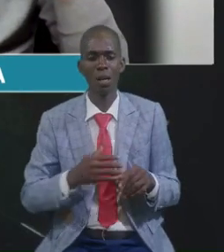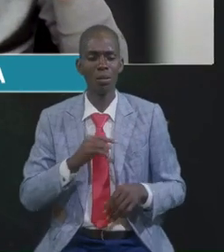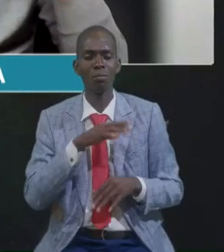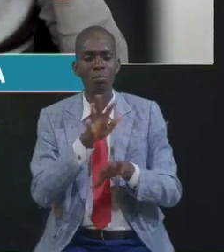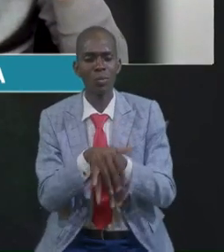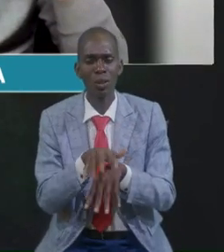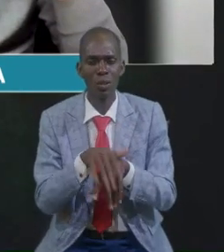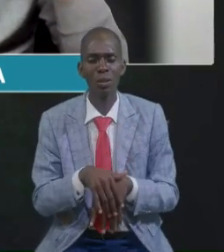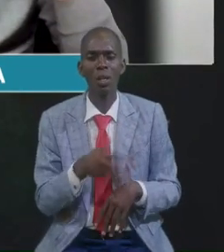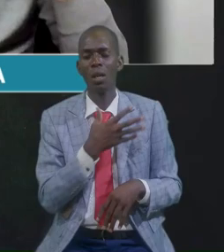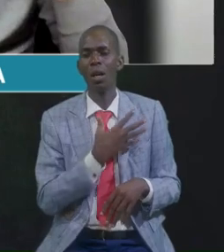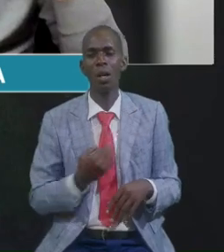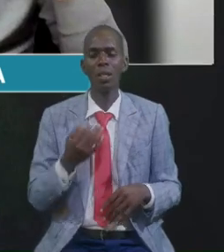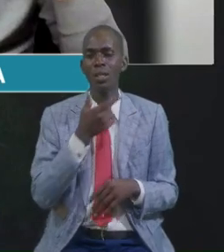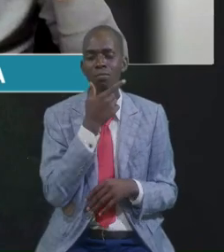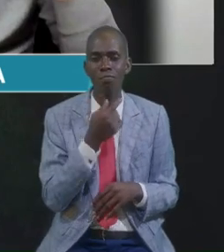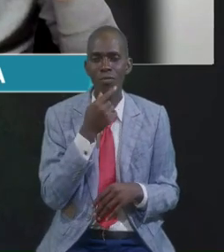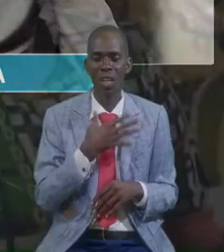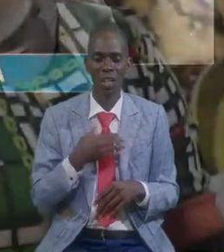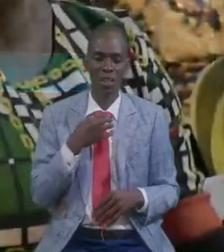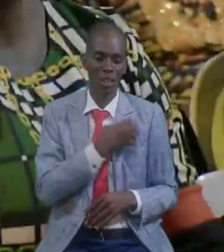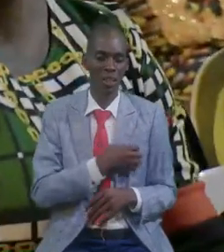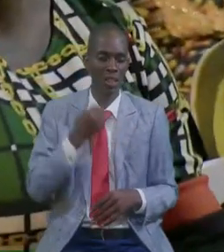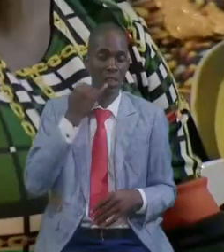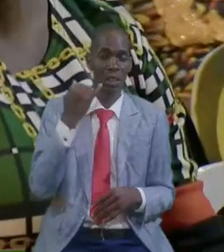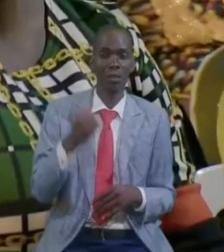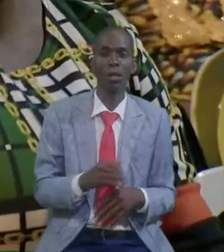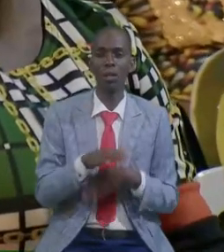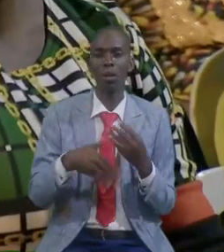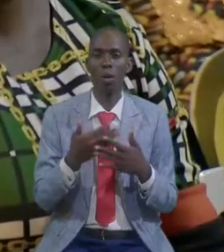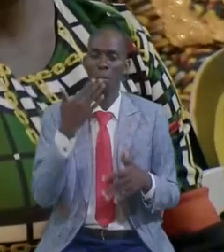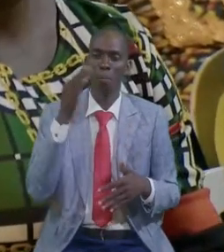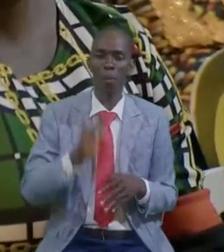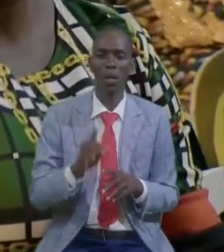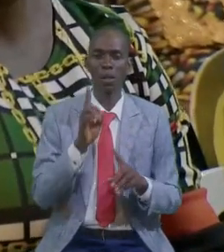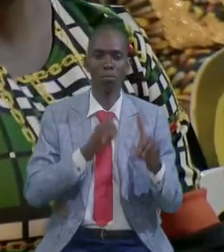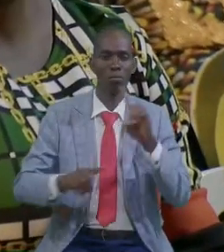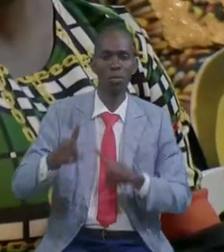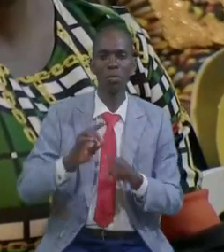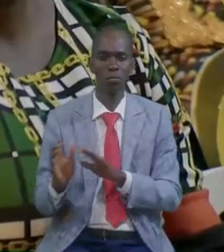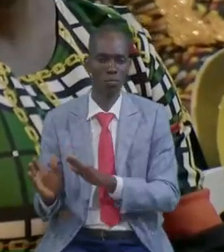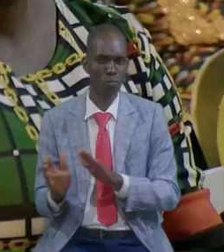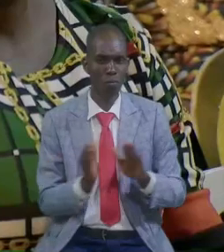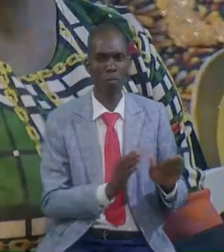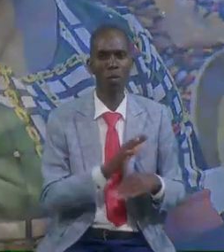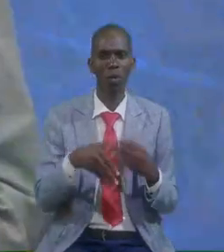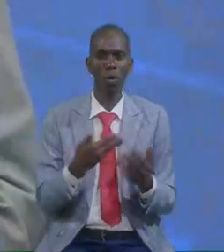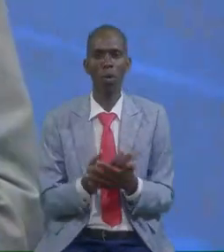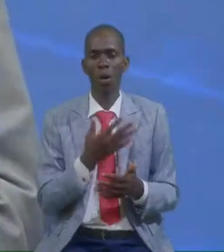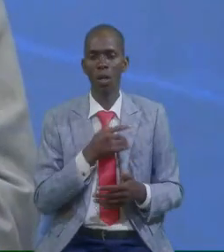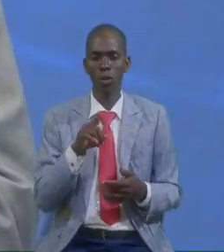hypocrisies and envies and all evil speakings. You lay them aside and then you come to